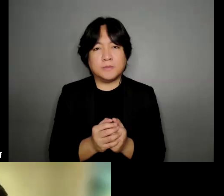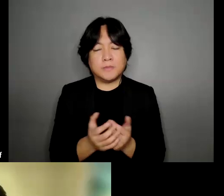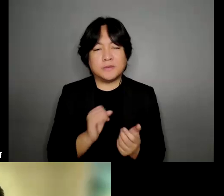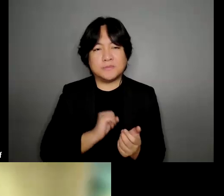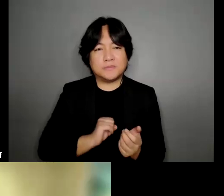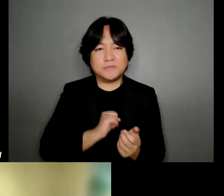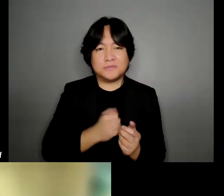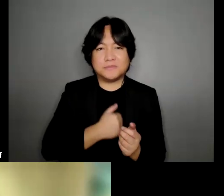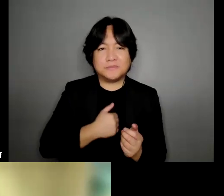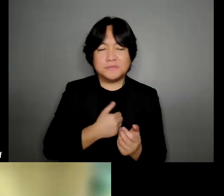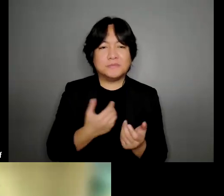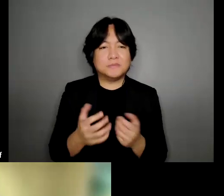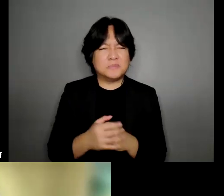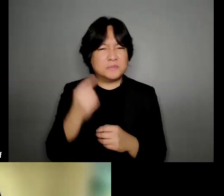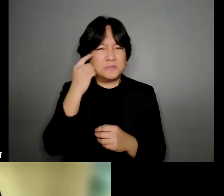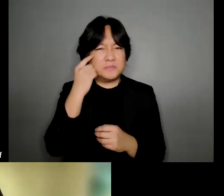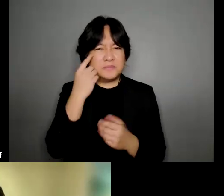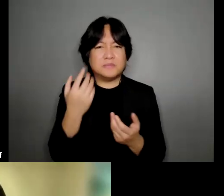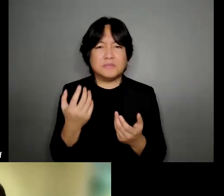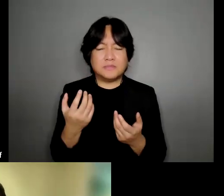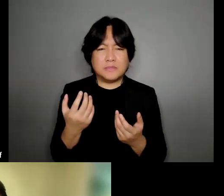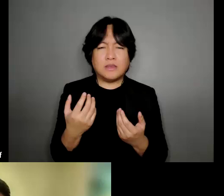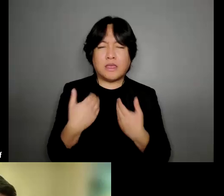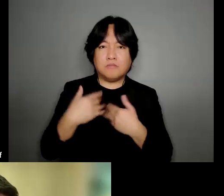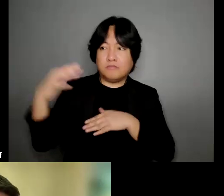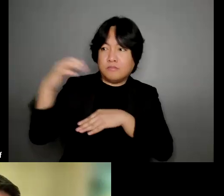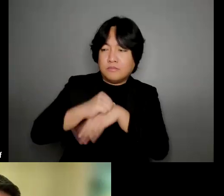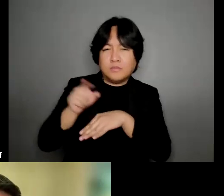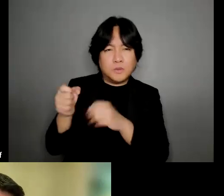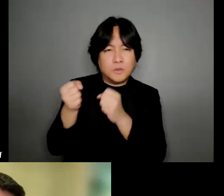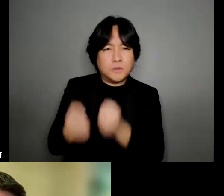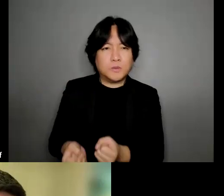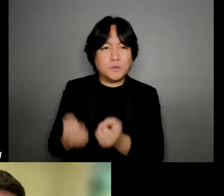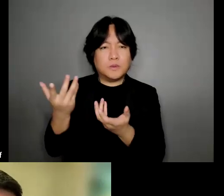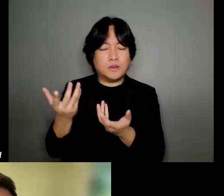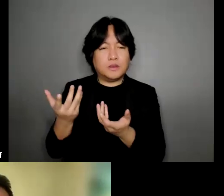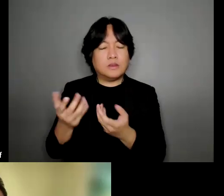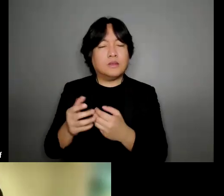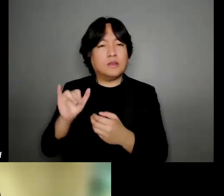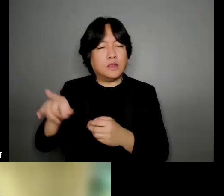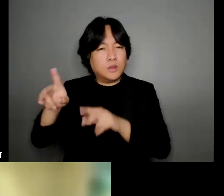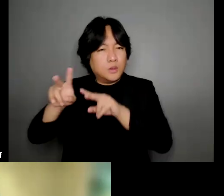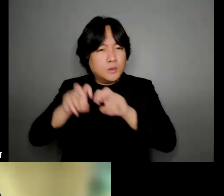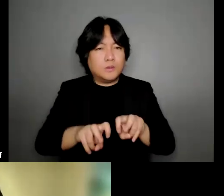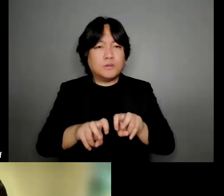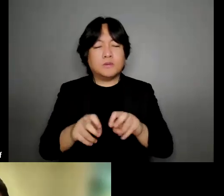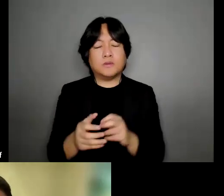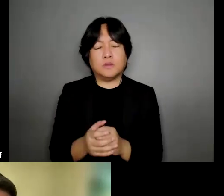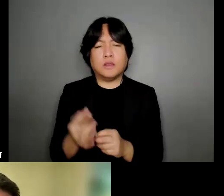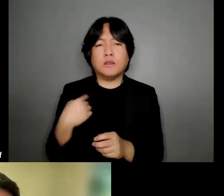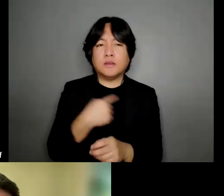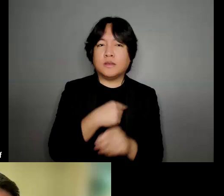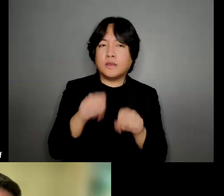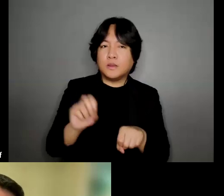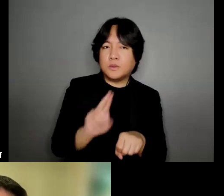Sorry, because I think there are strong decolonial efforts in some qualitative research, and we can use these